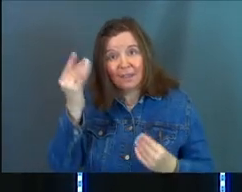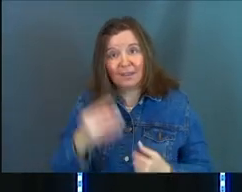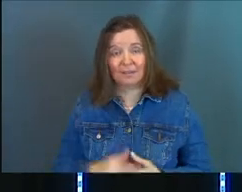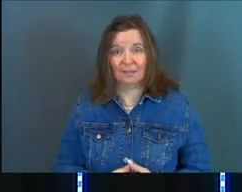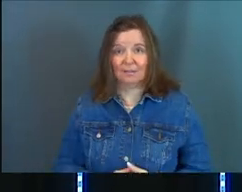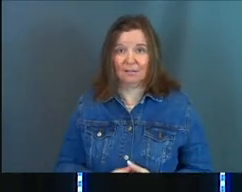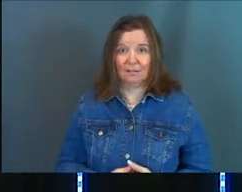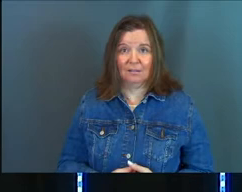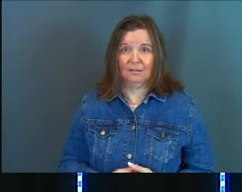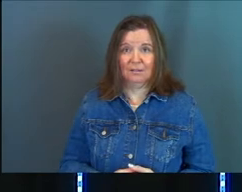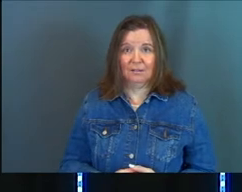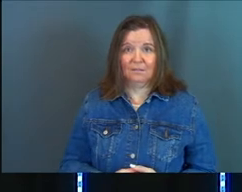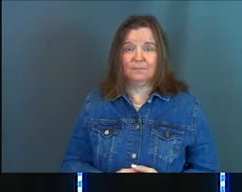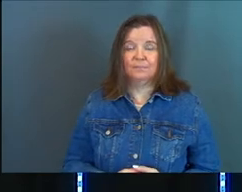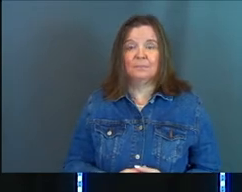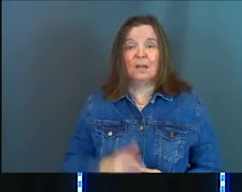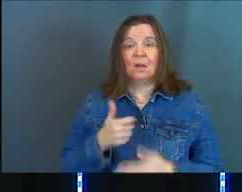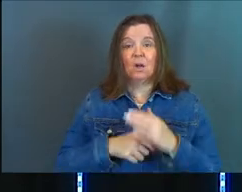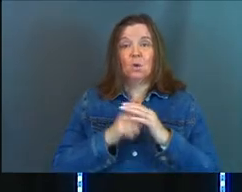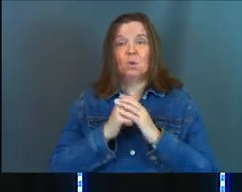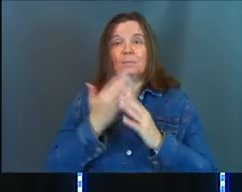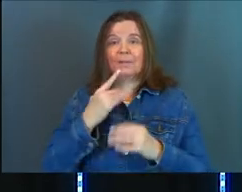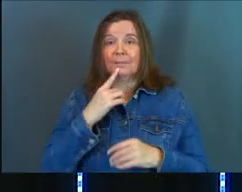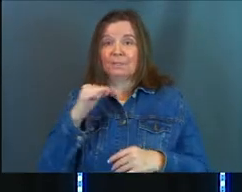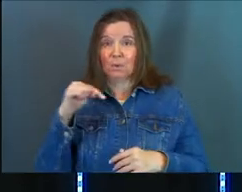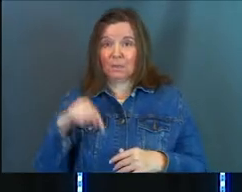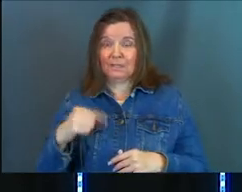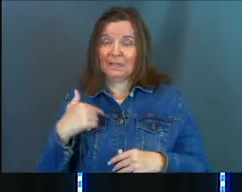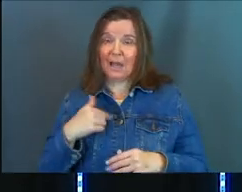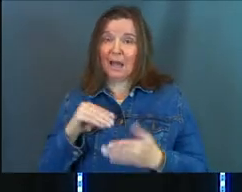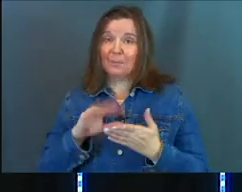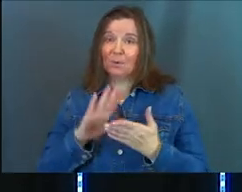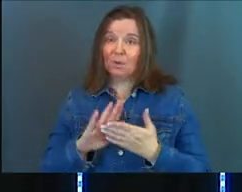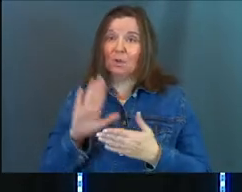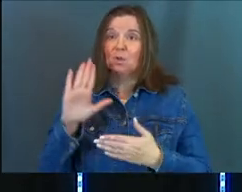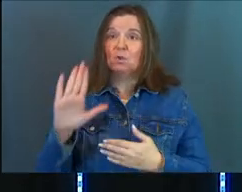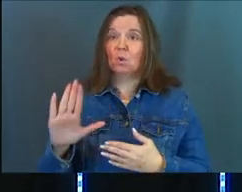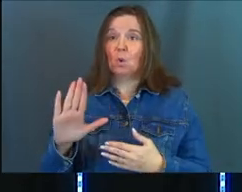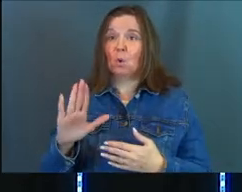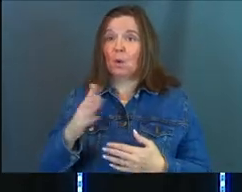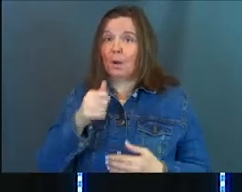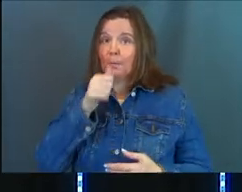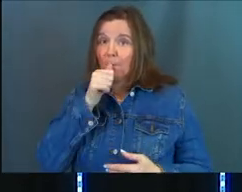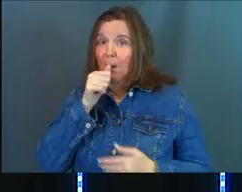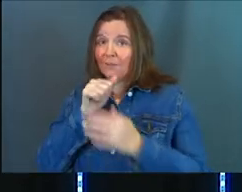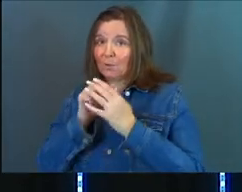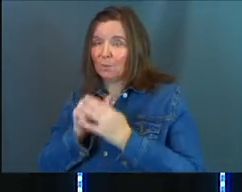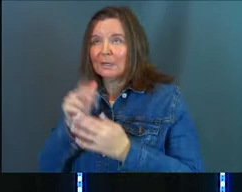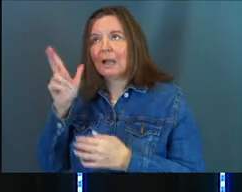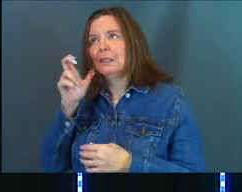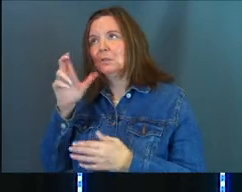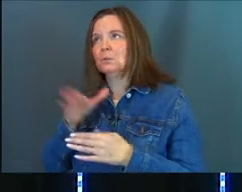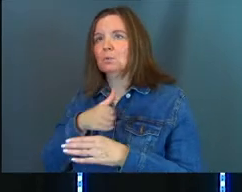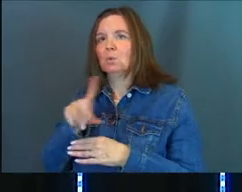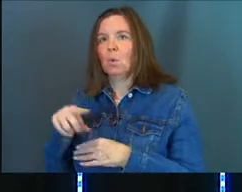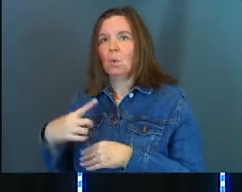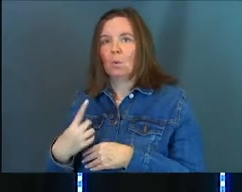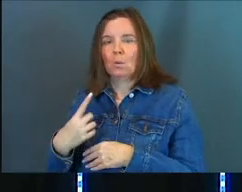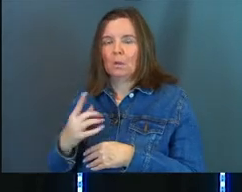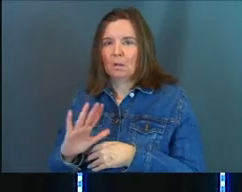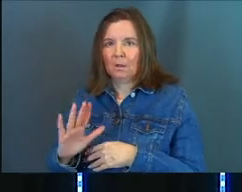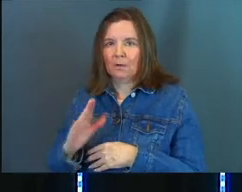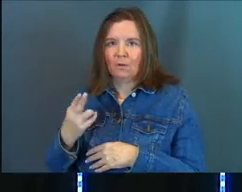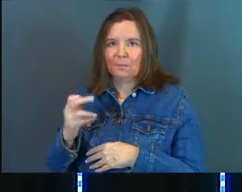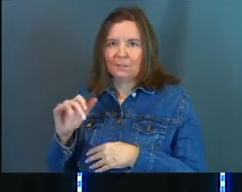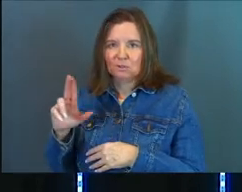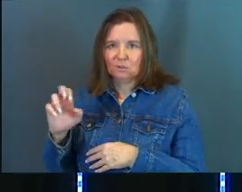think. And under worship of God, let me just tell you this. I put not only your private worship, it's not just listening to like worship music